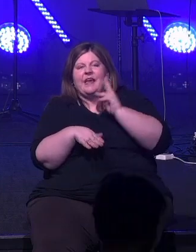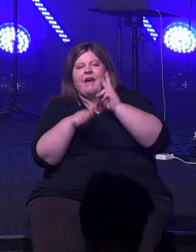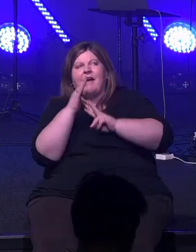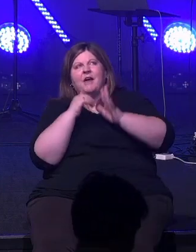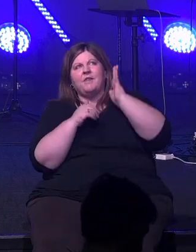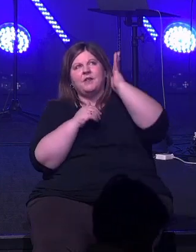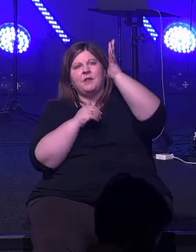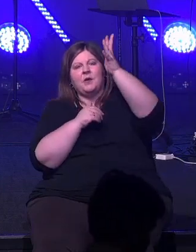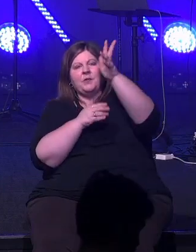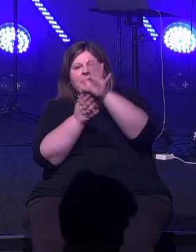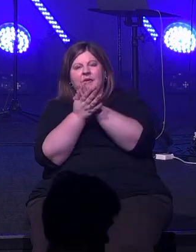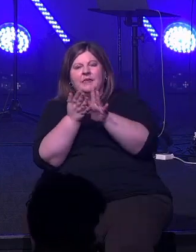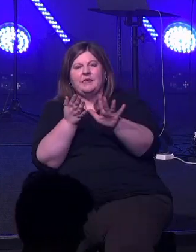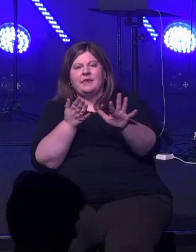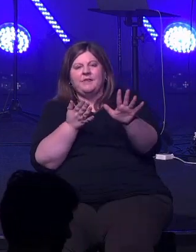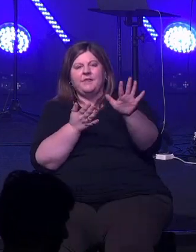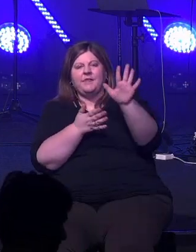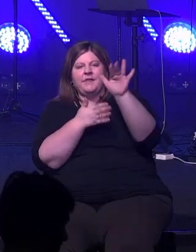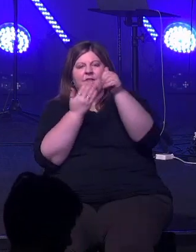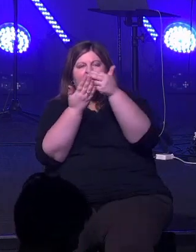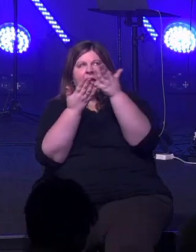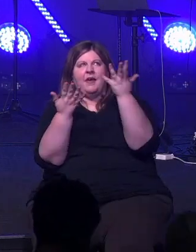foretaste of glory